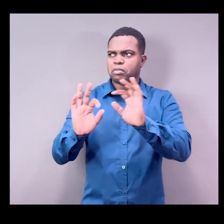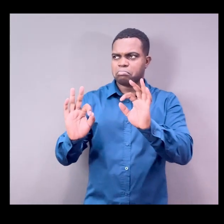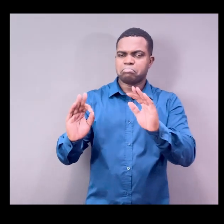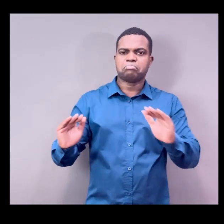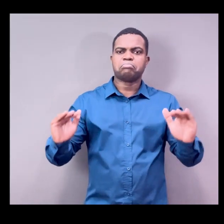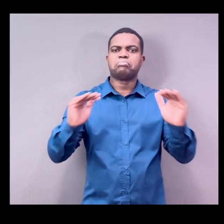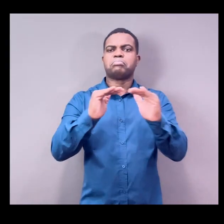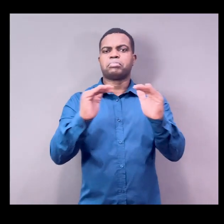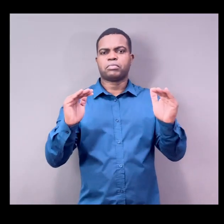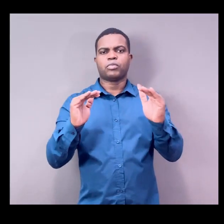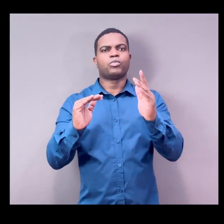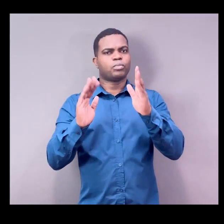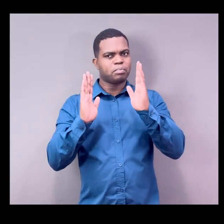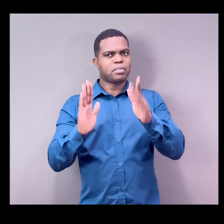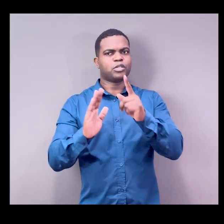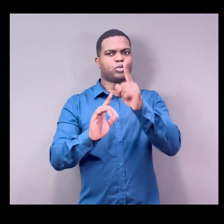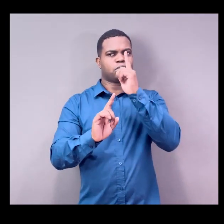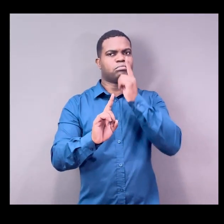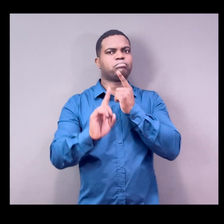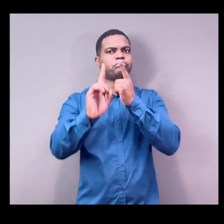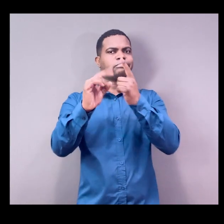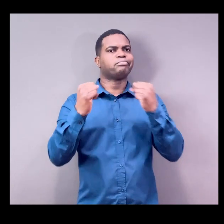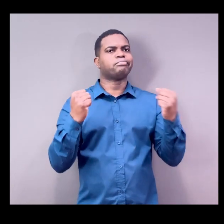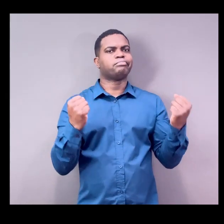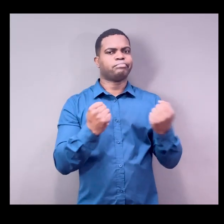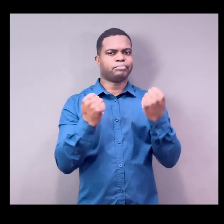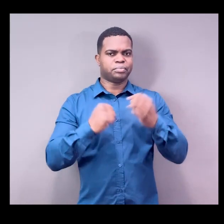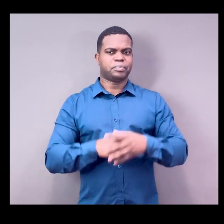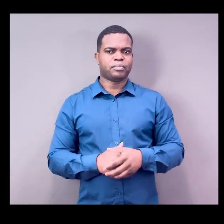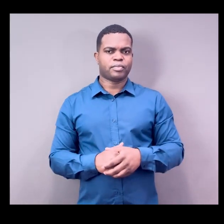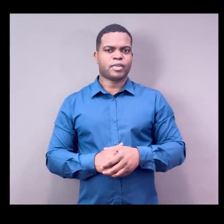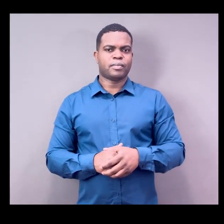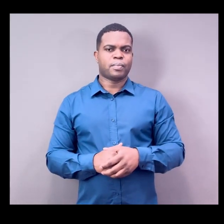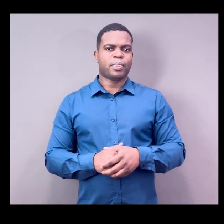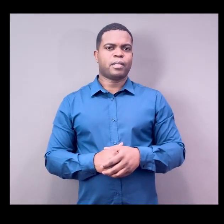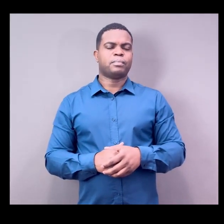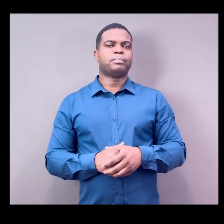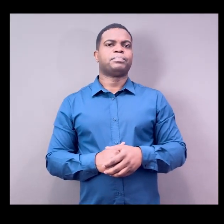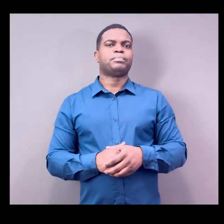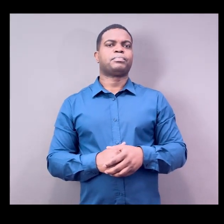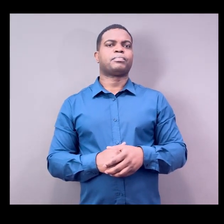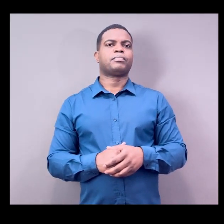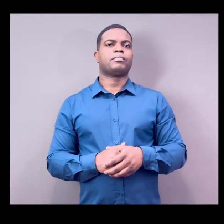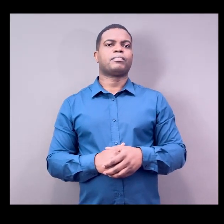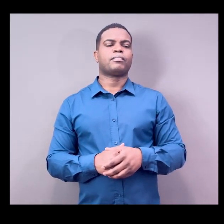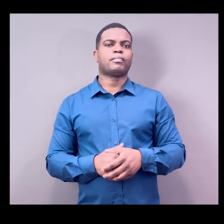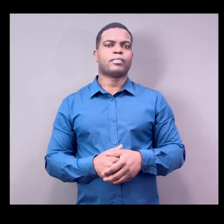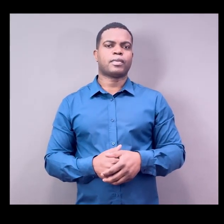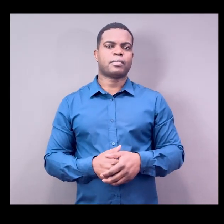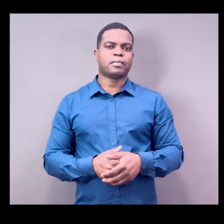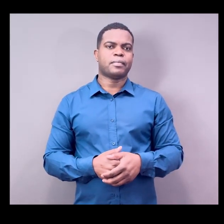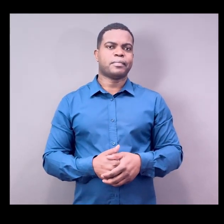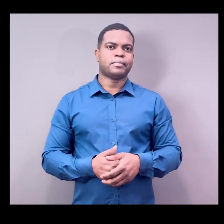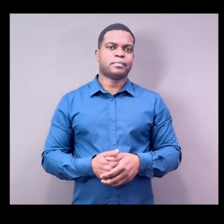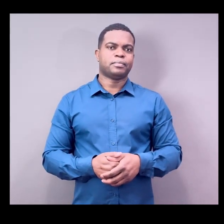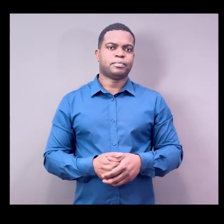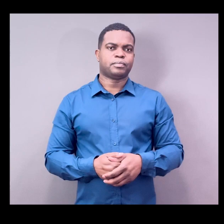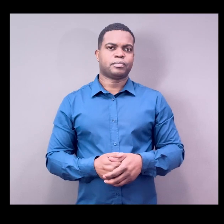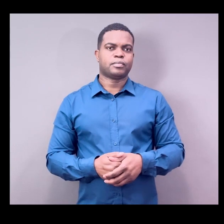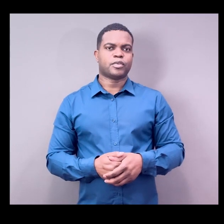representation, so that the your community engagement effort will not be